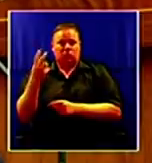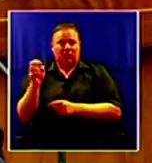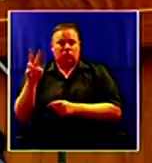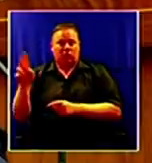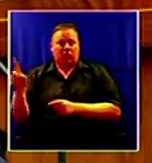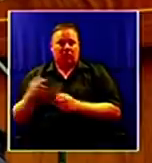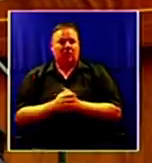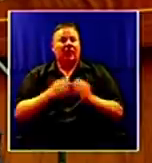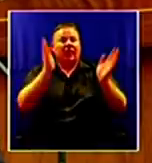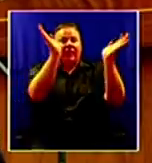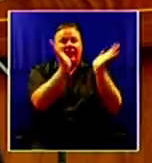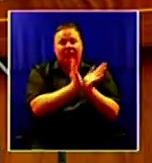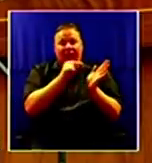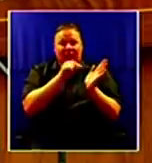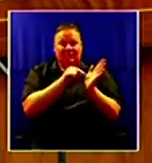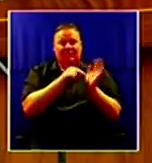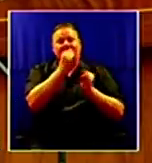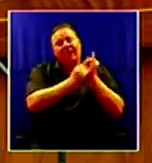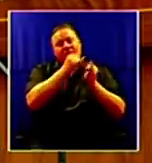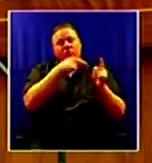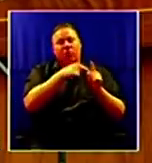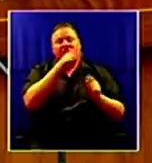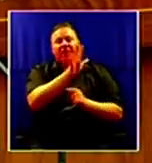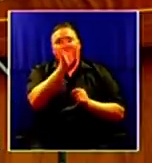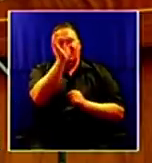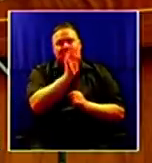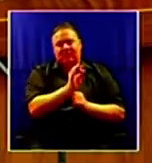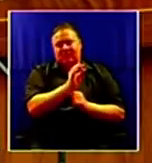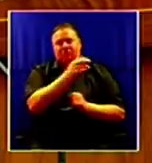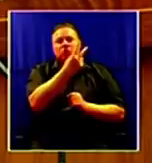rate of 11.5% in